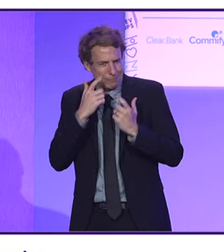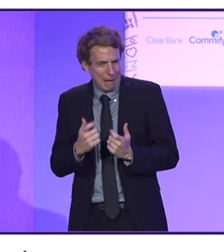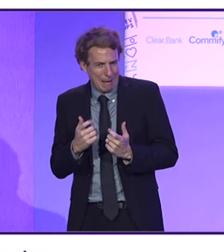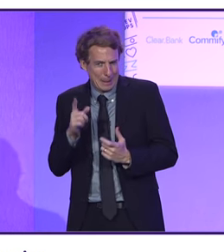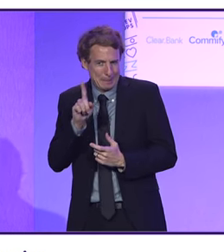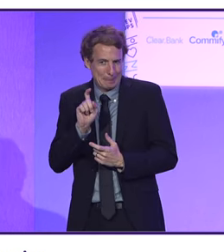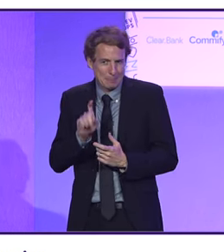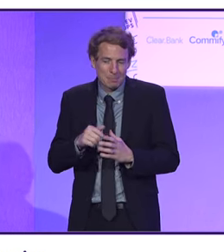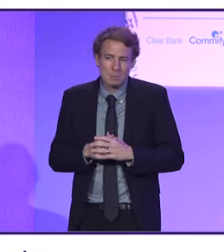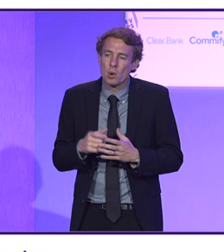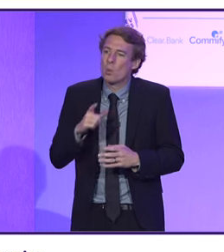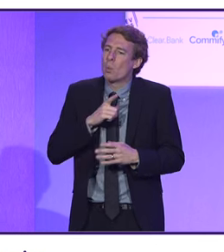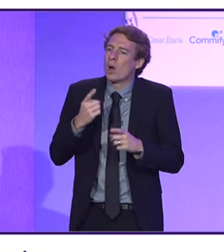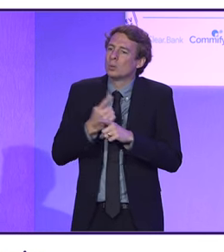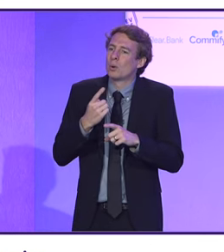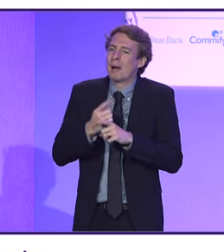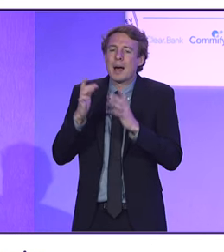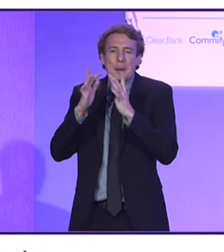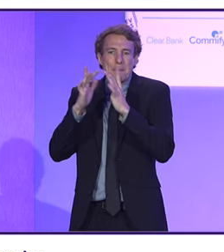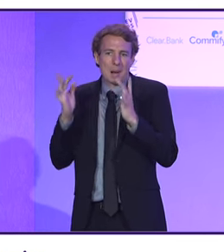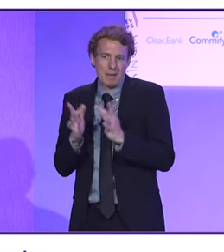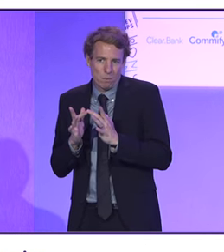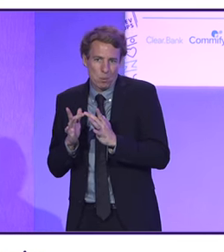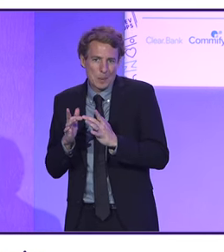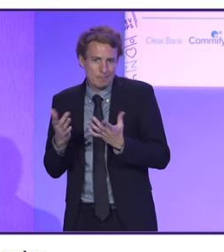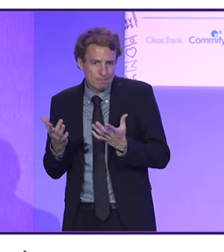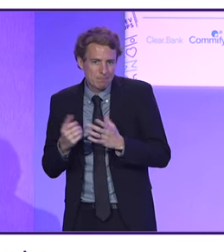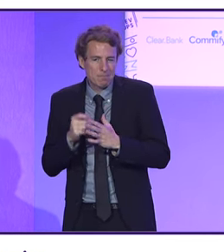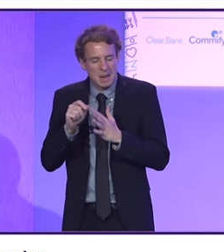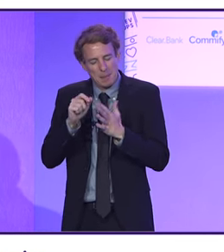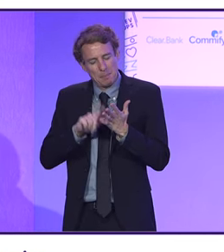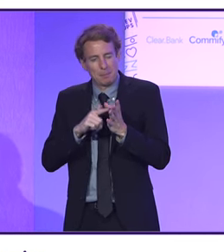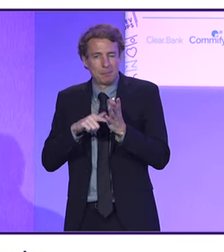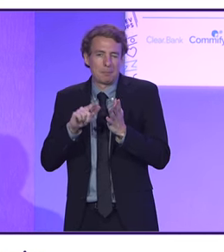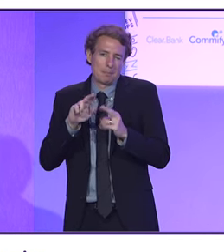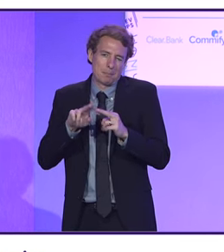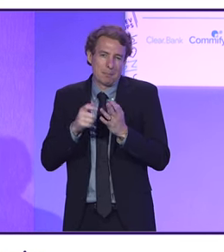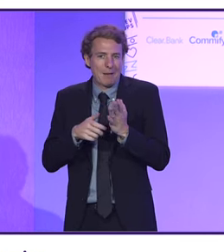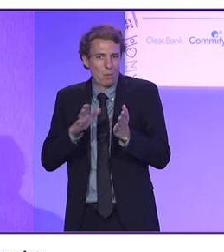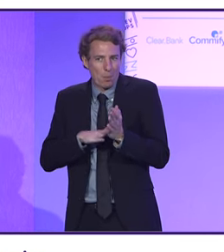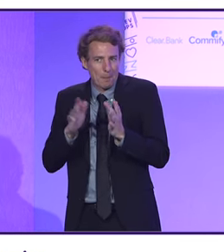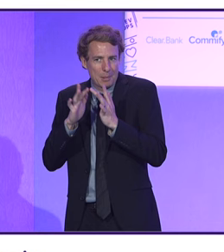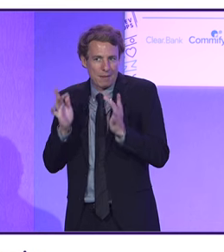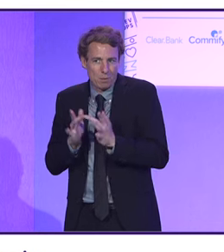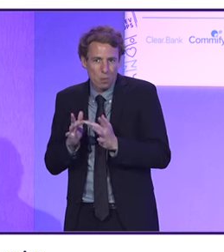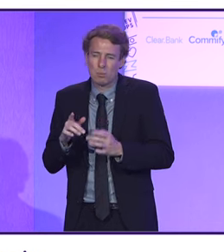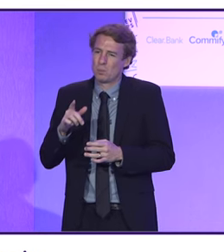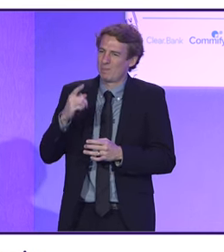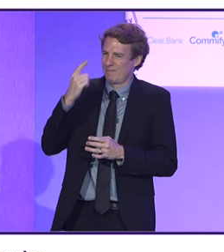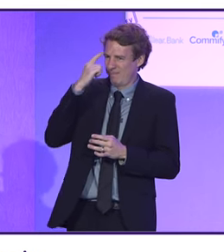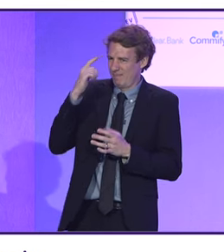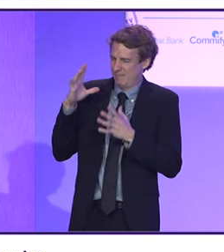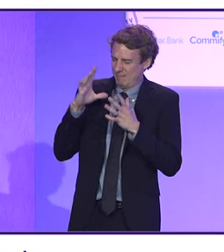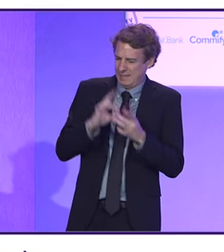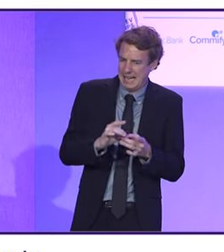Days talking about platforms. It'd be fair. It'd be fair for you to wonder, what do platforms have to do with DevOps?